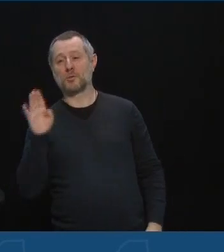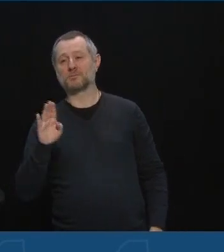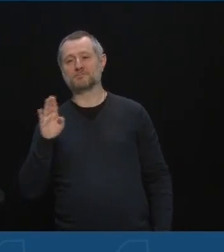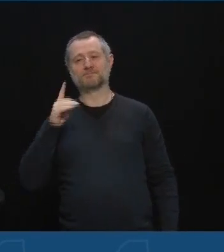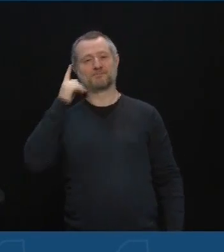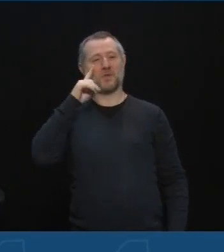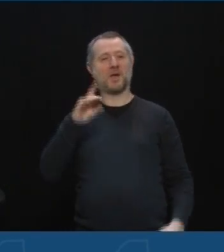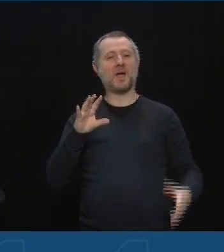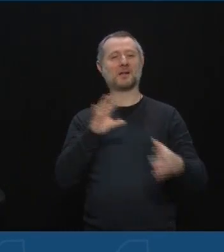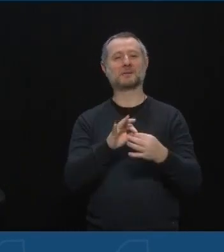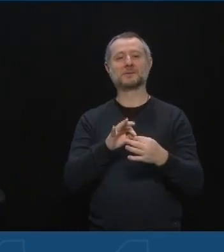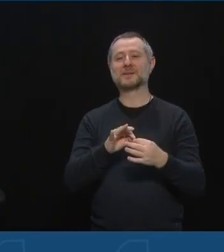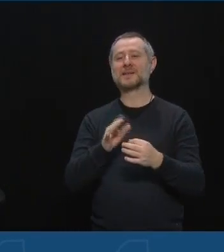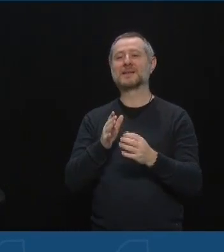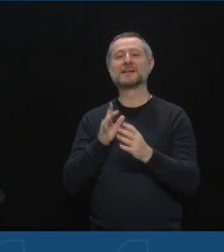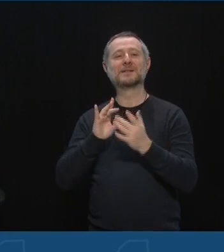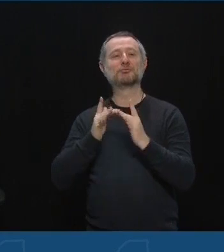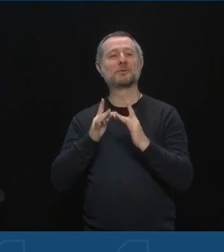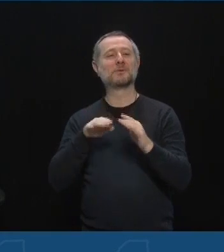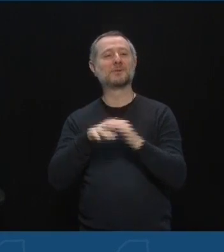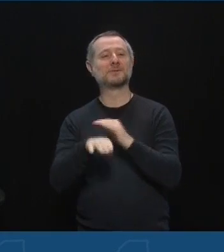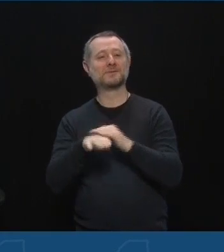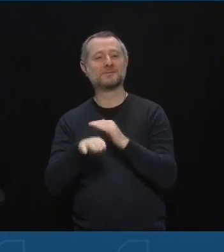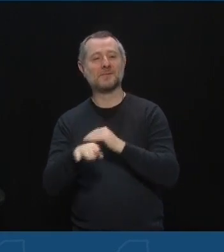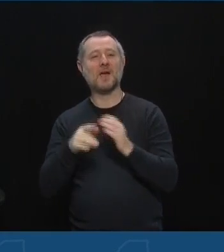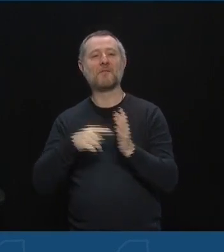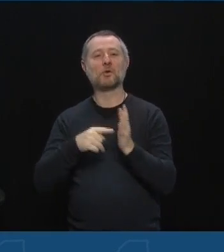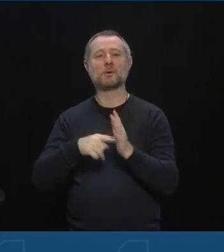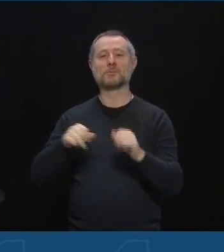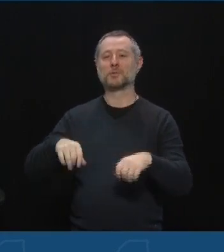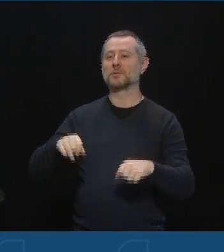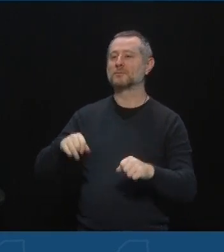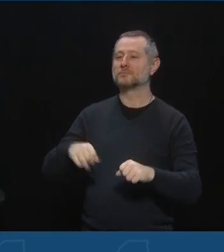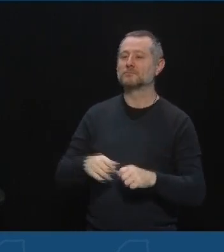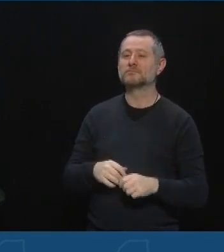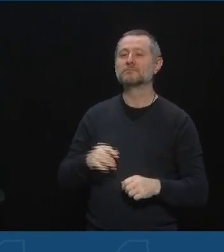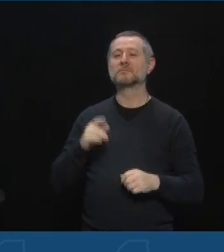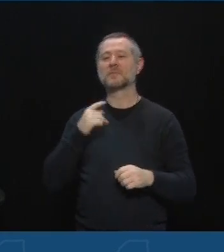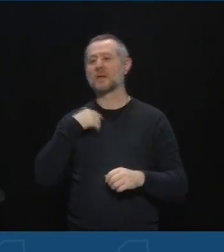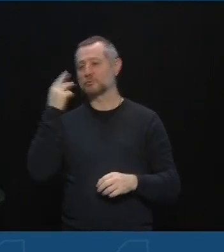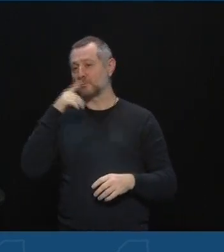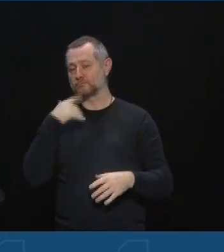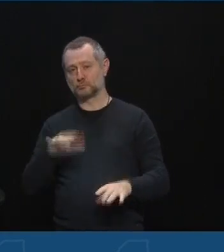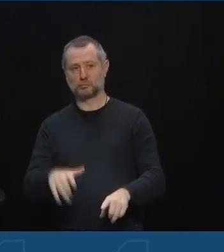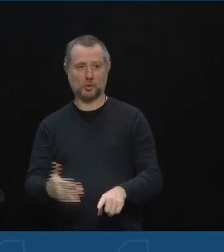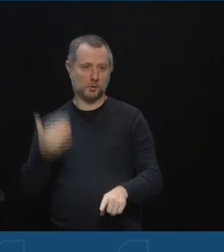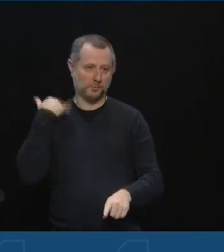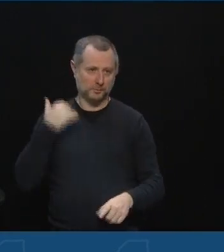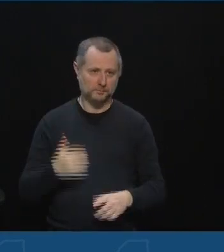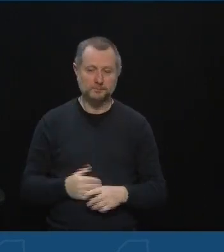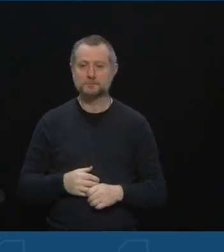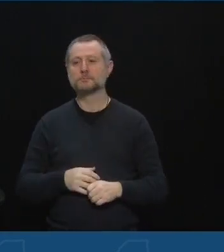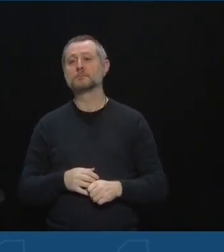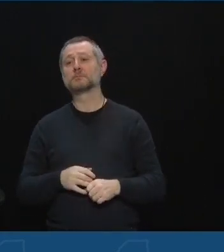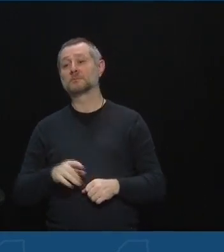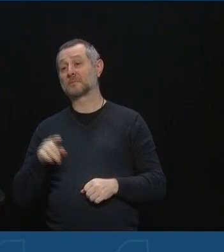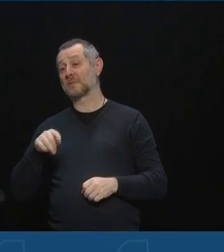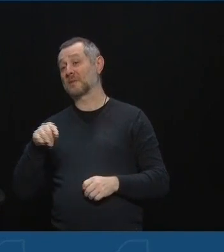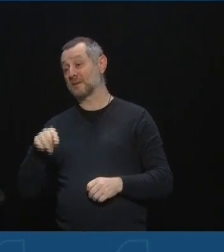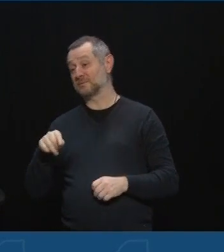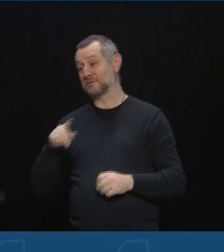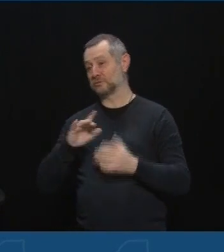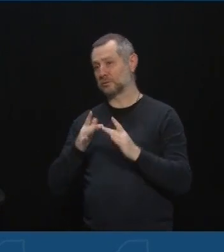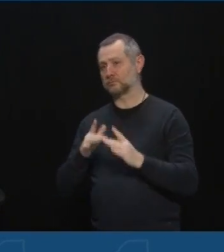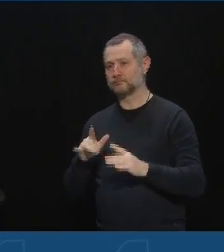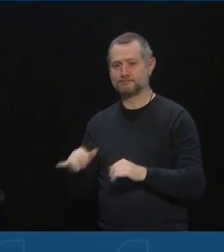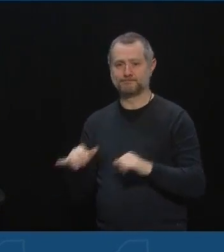initiative. We have to have more affordable broadband. This, to me, I figured this out a long time ago. This is like air. I mean, if you're breathing air, you don't even